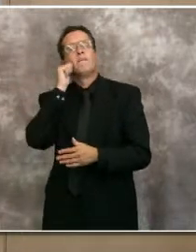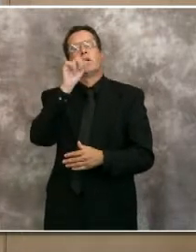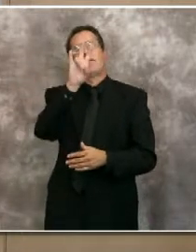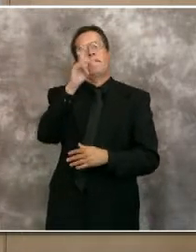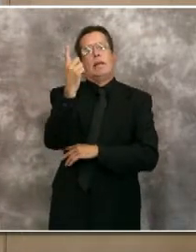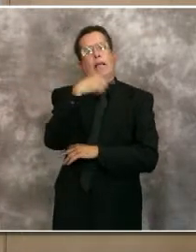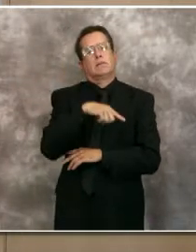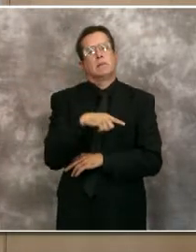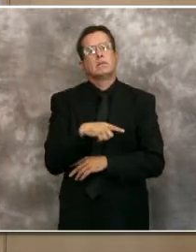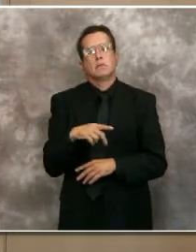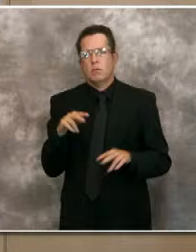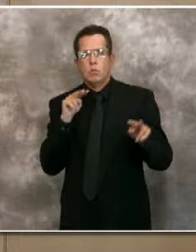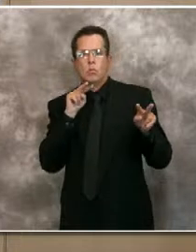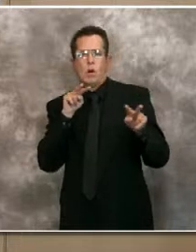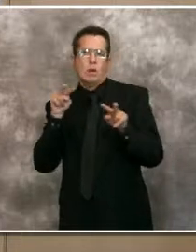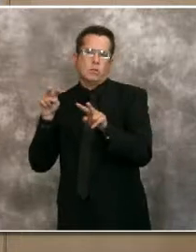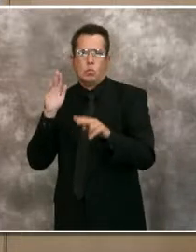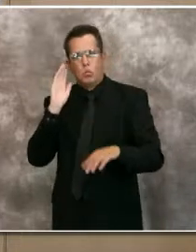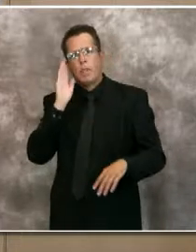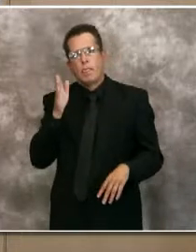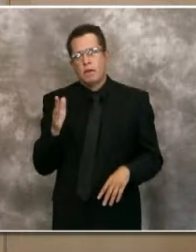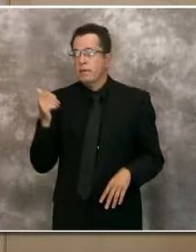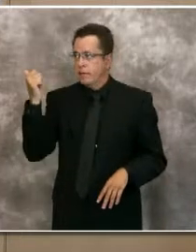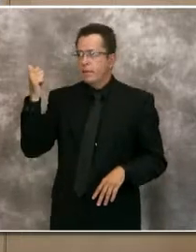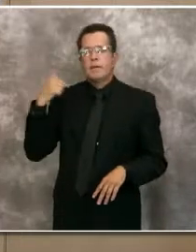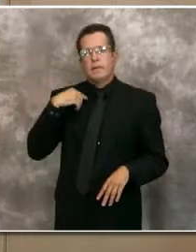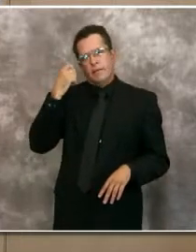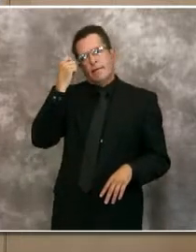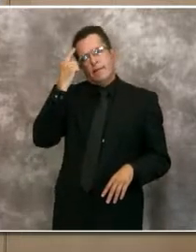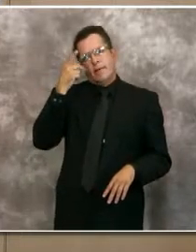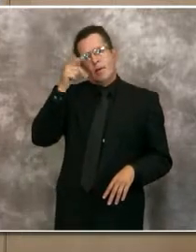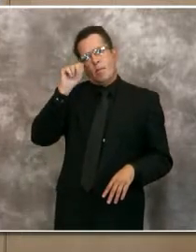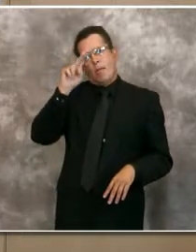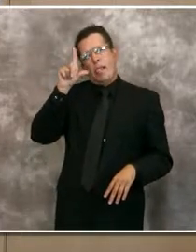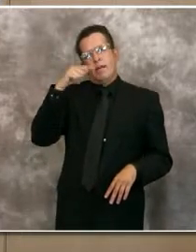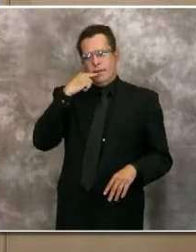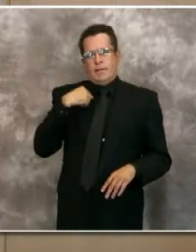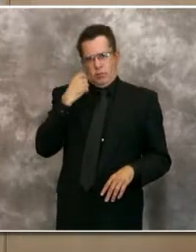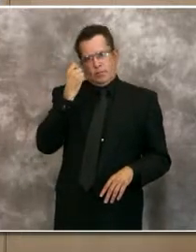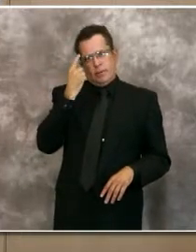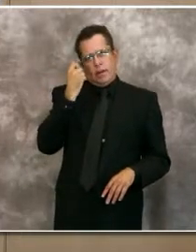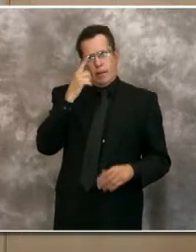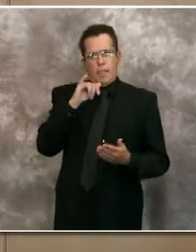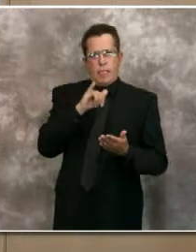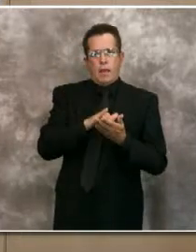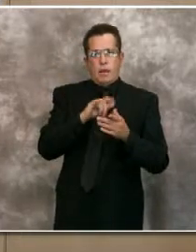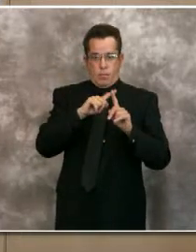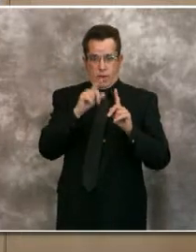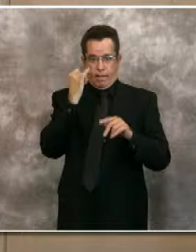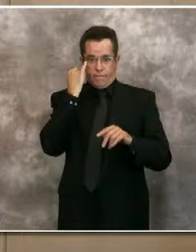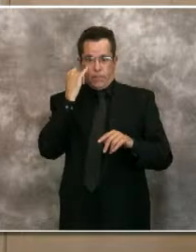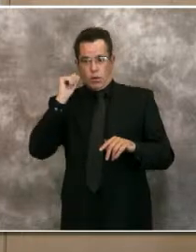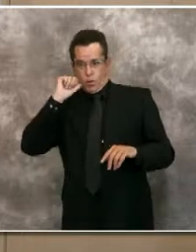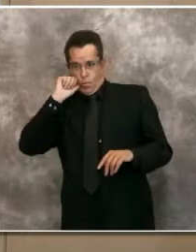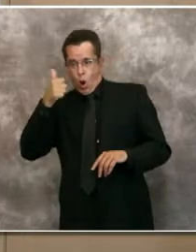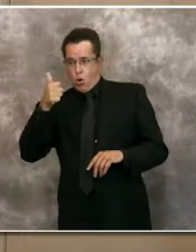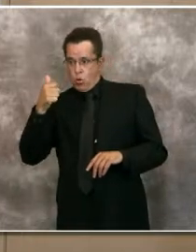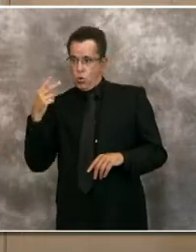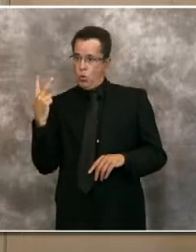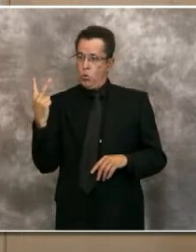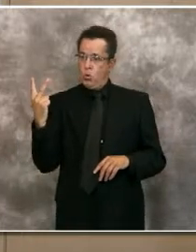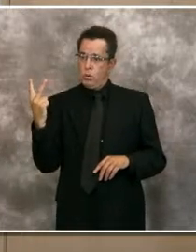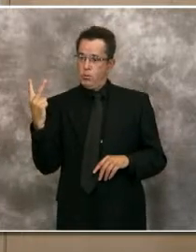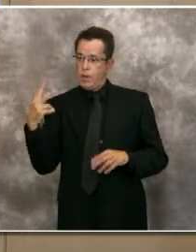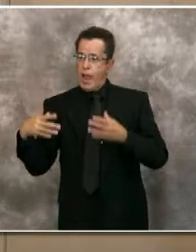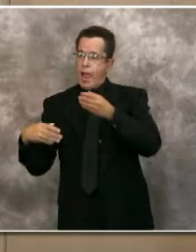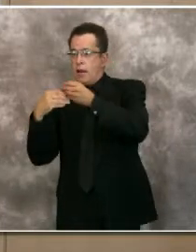of outbreaks. Right. I get all that. I guess what I'm asking is, if we have 2 tomorrow, is everything getting shut down again, or